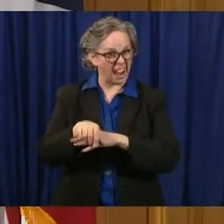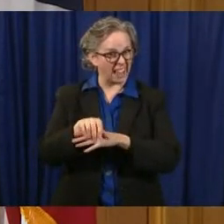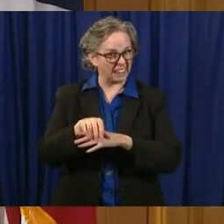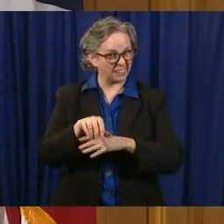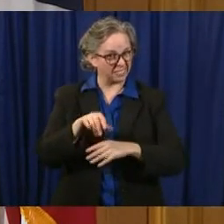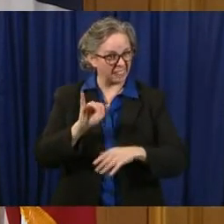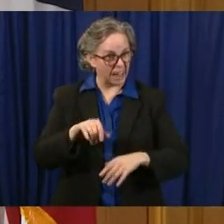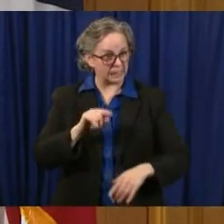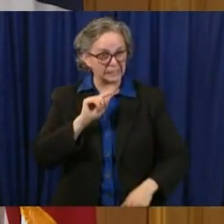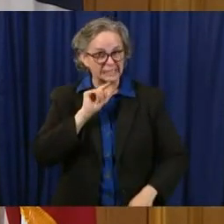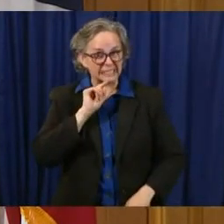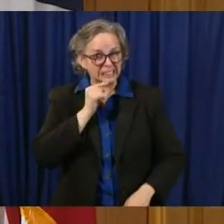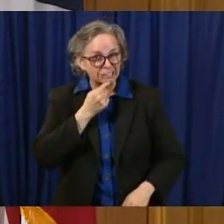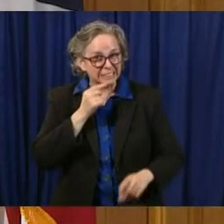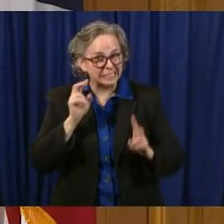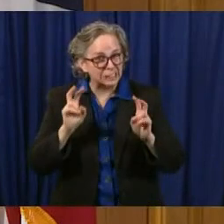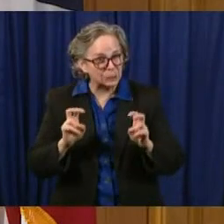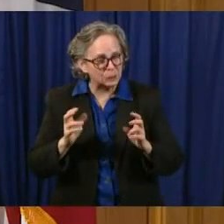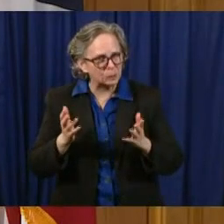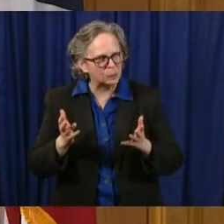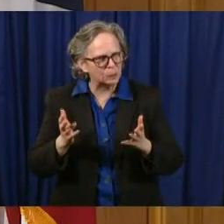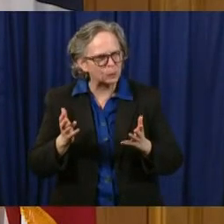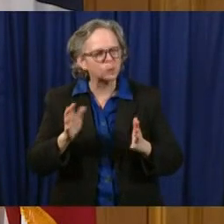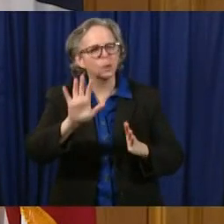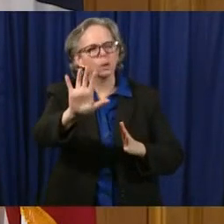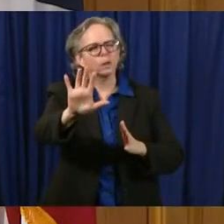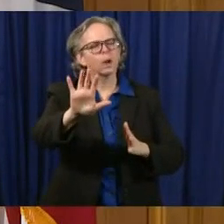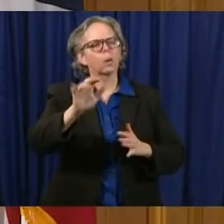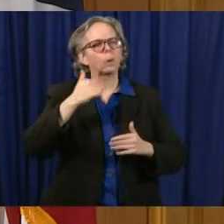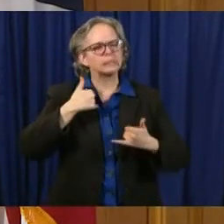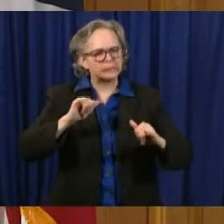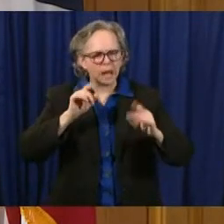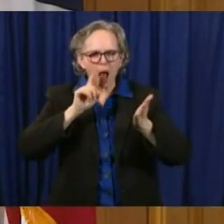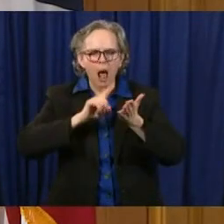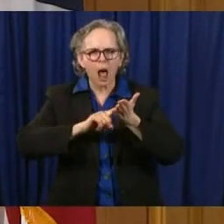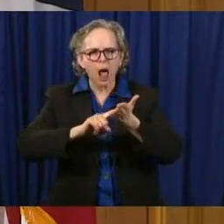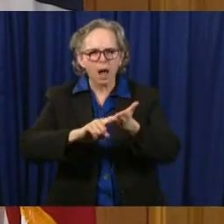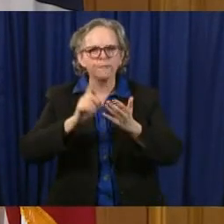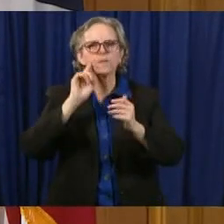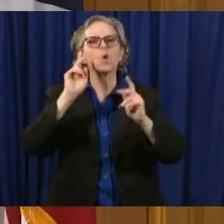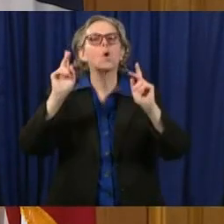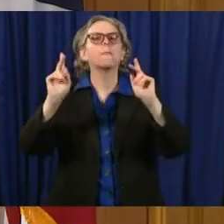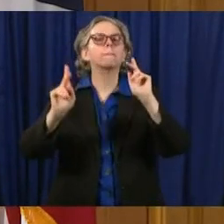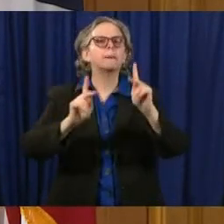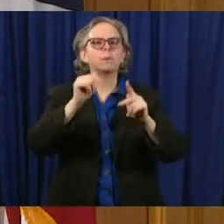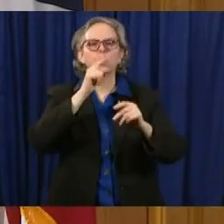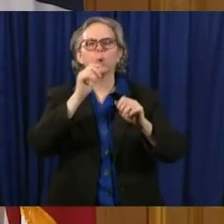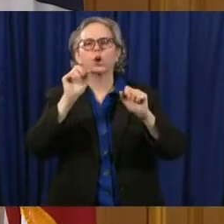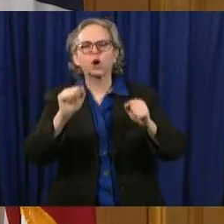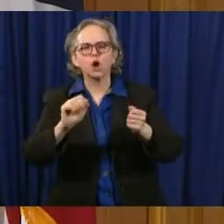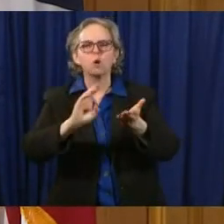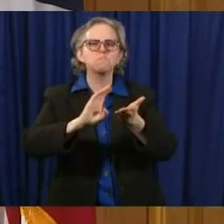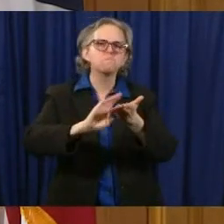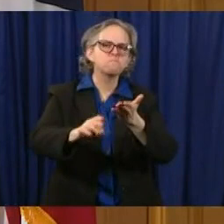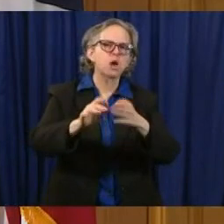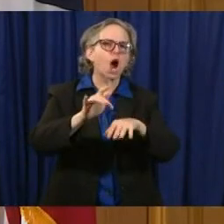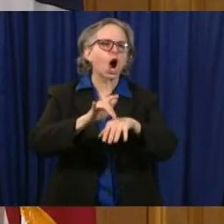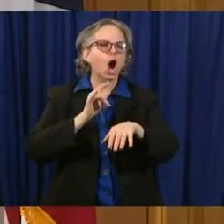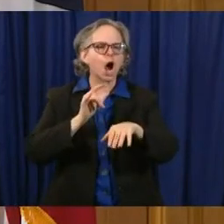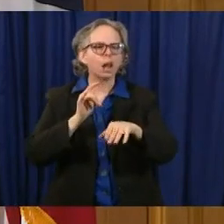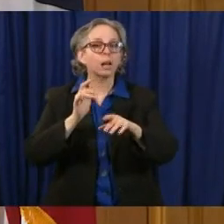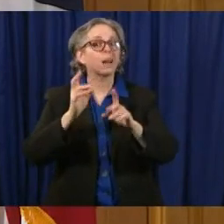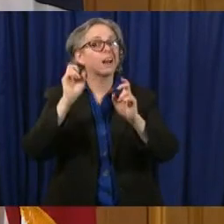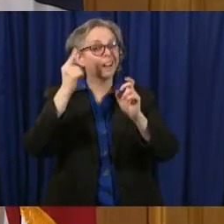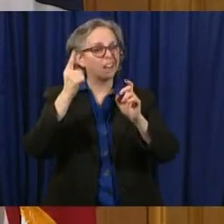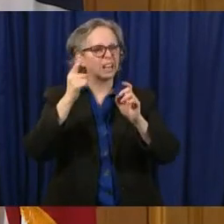could release that would not pose a grave danger to the public. So